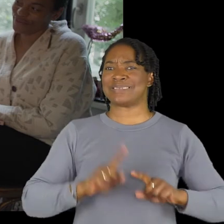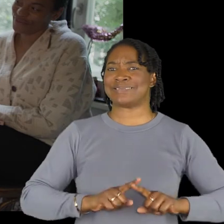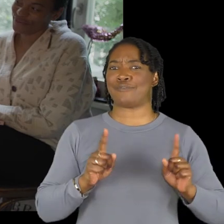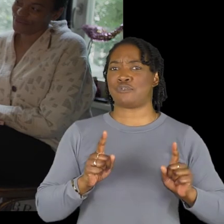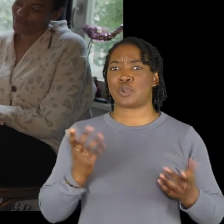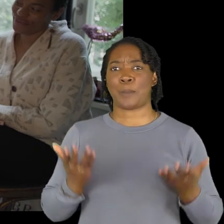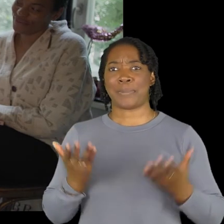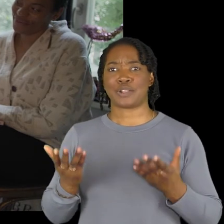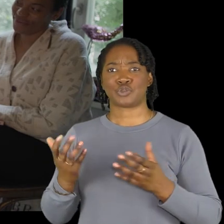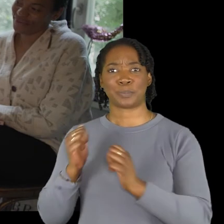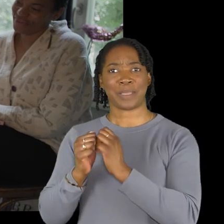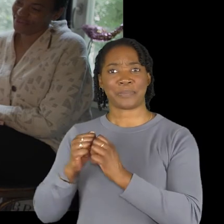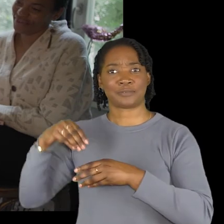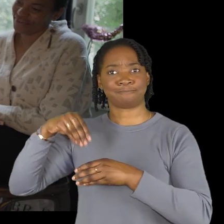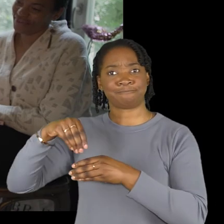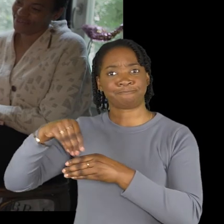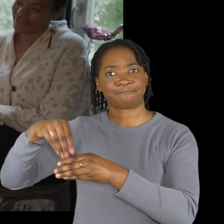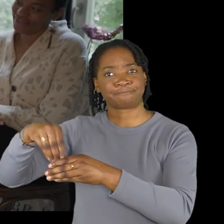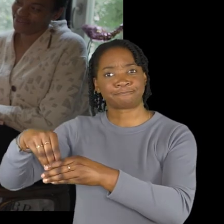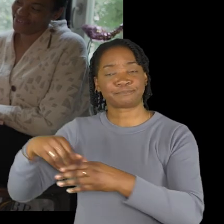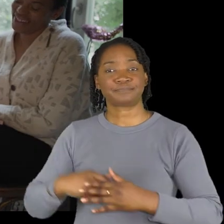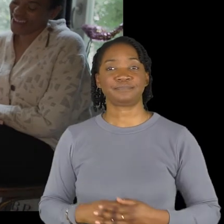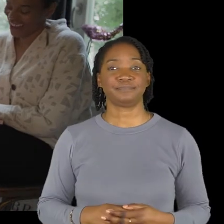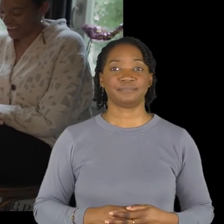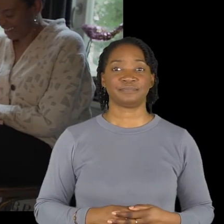different from the pieces of paper.